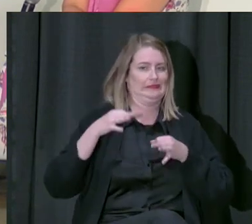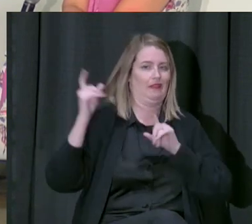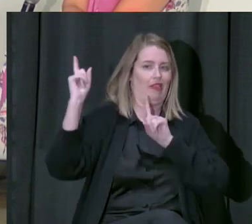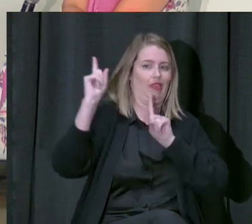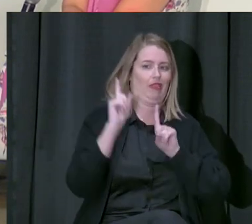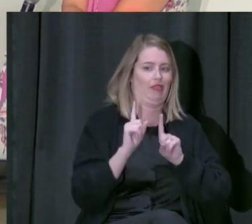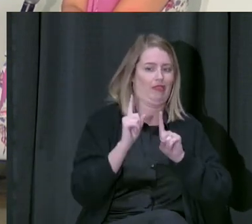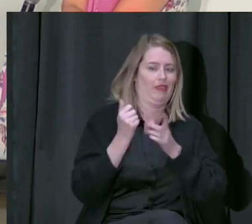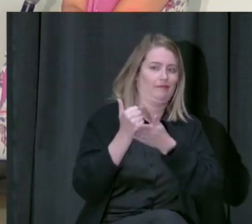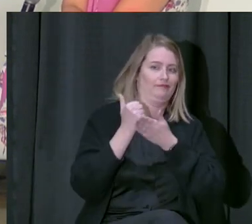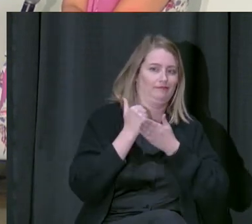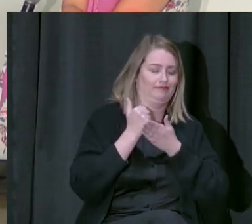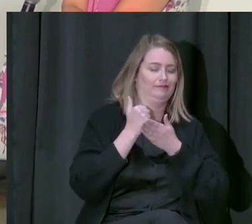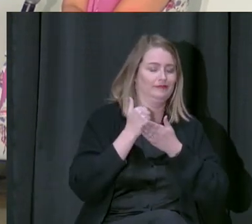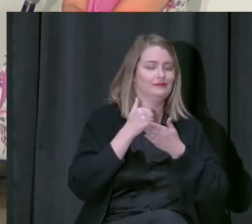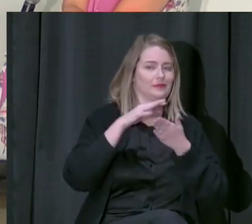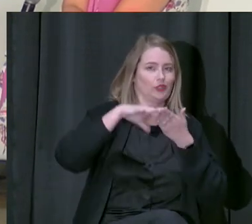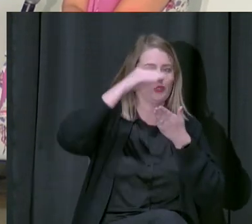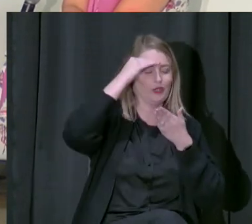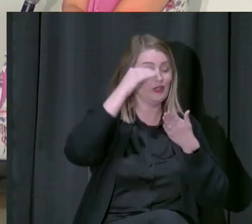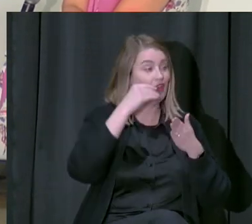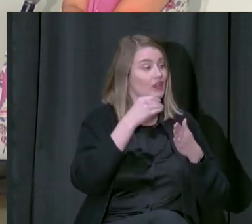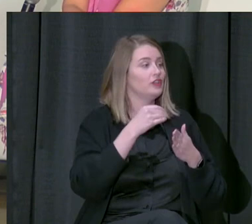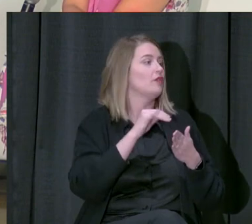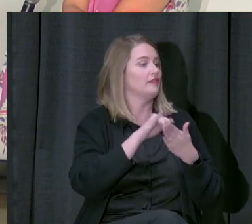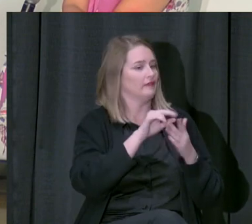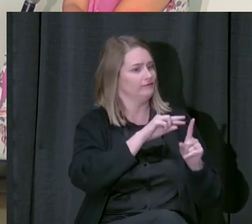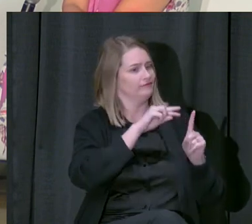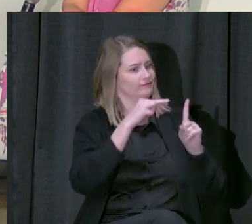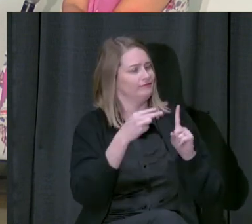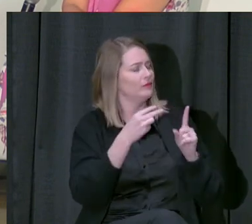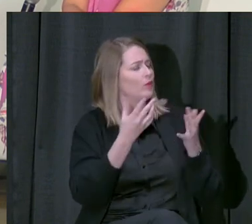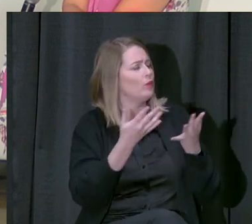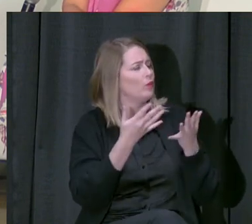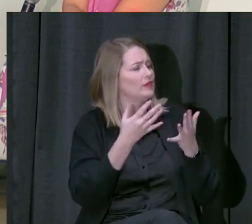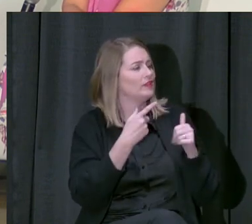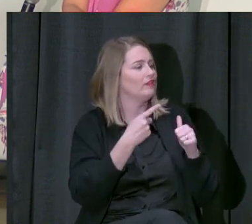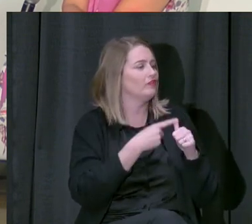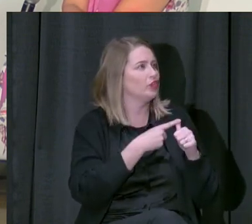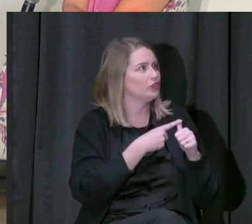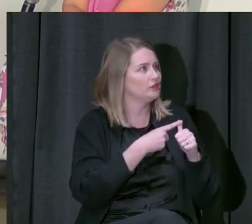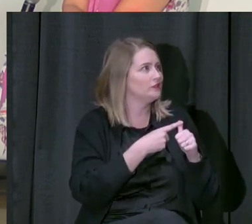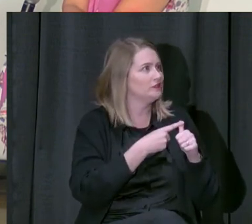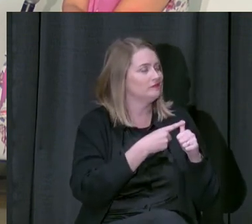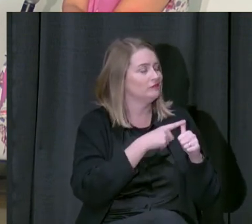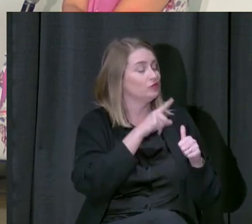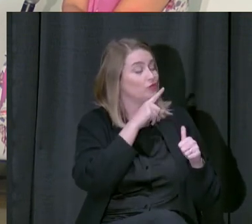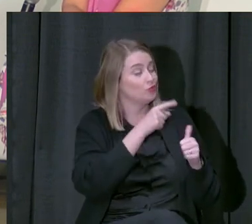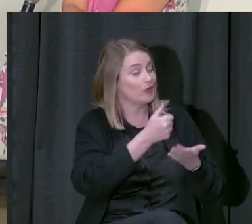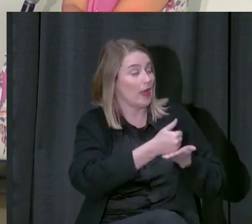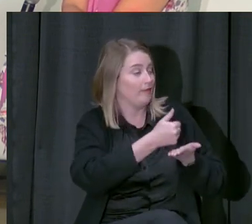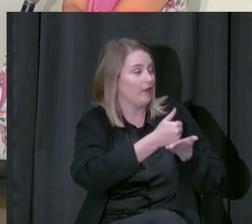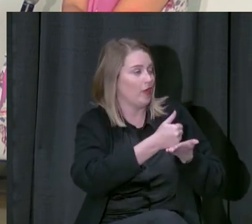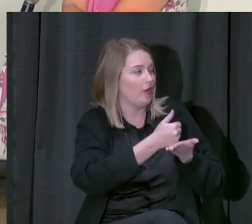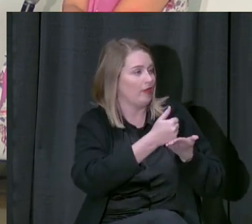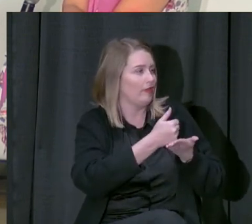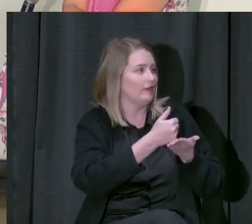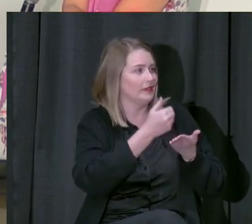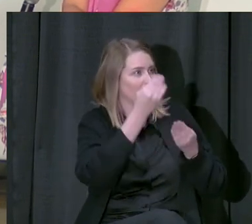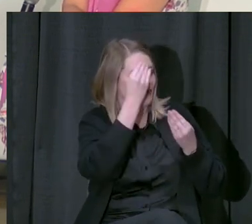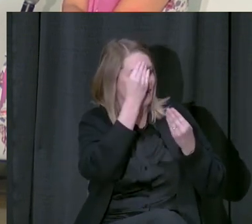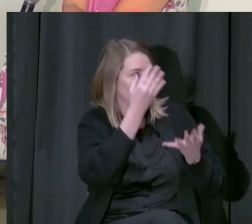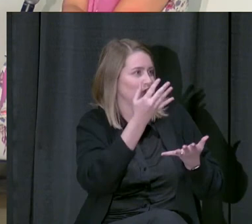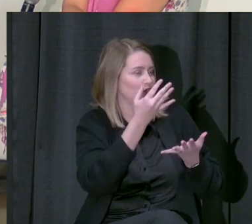the, as somebody starting out from that point of view, what's the first truly helpful piece